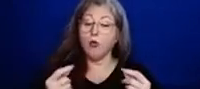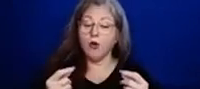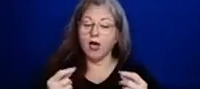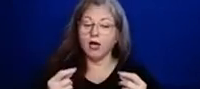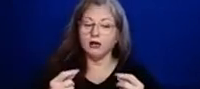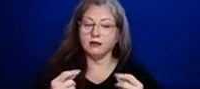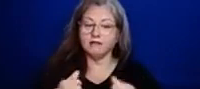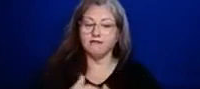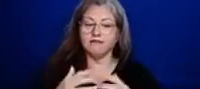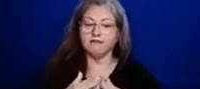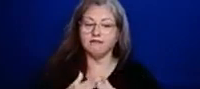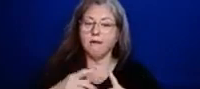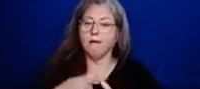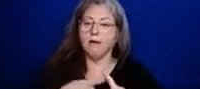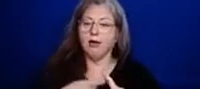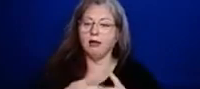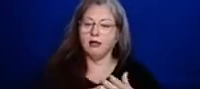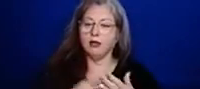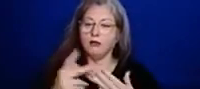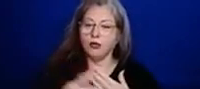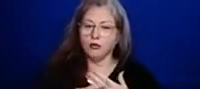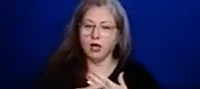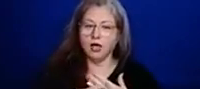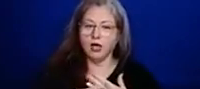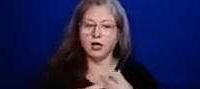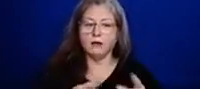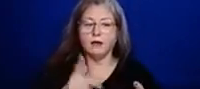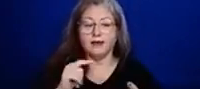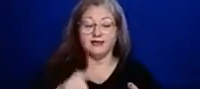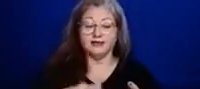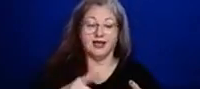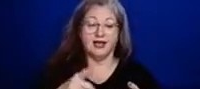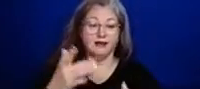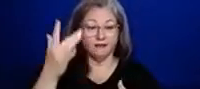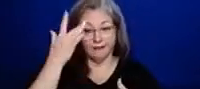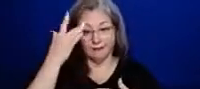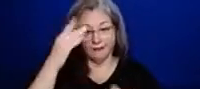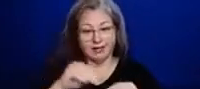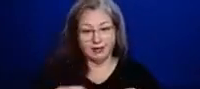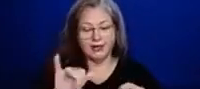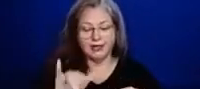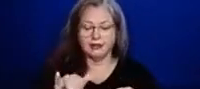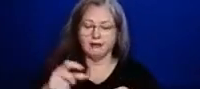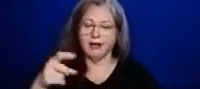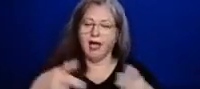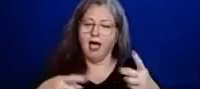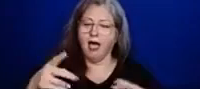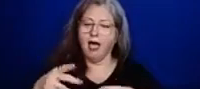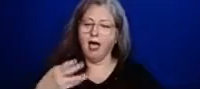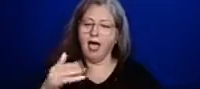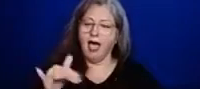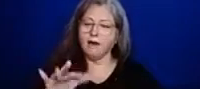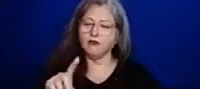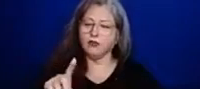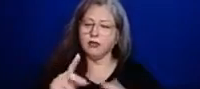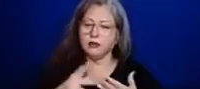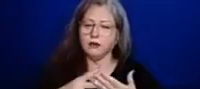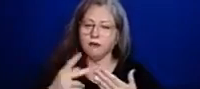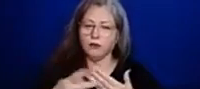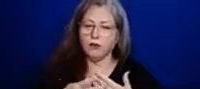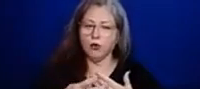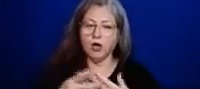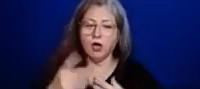a monthly program. And because of the pandemia, it's a hybrid program because we